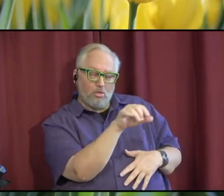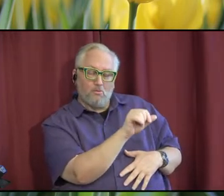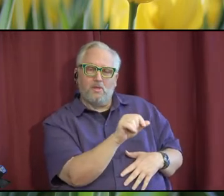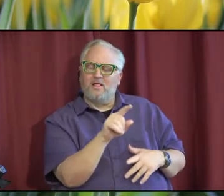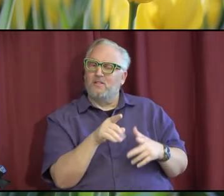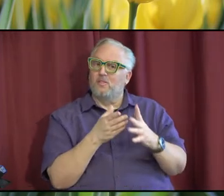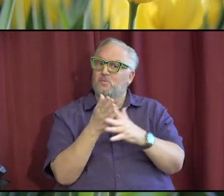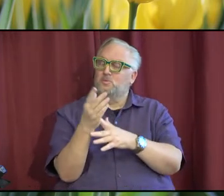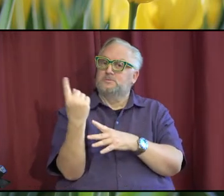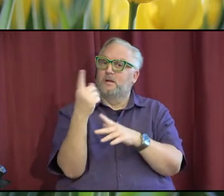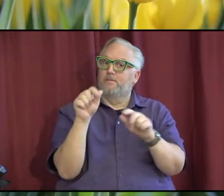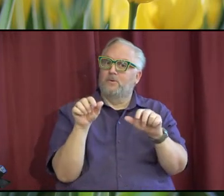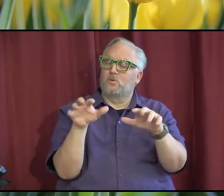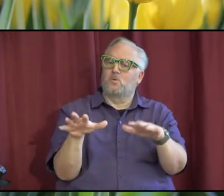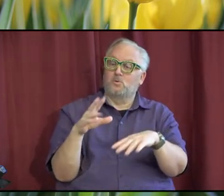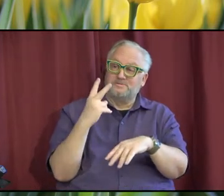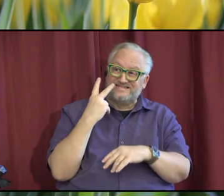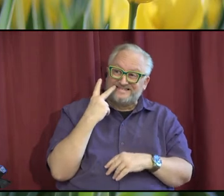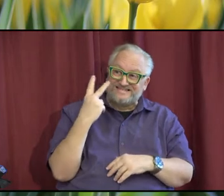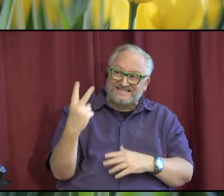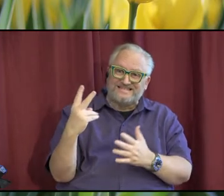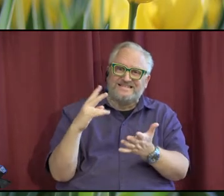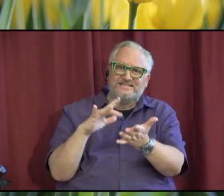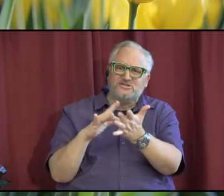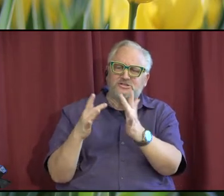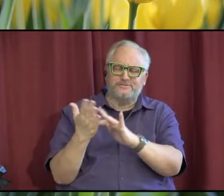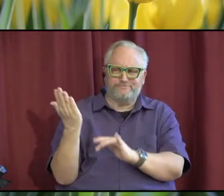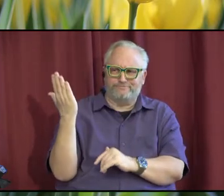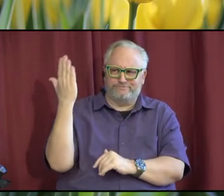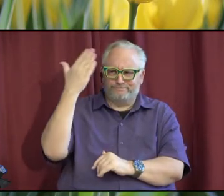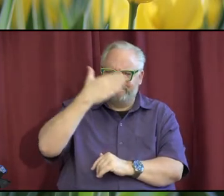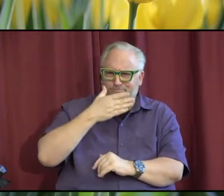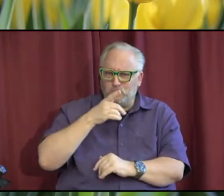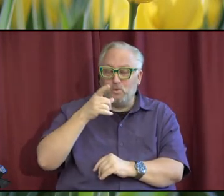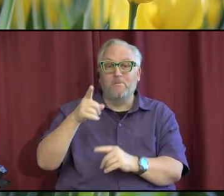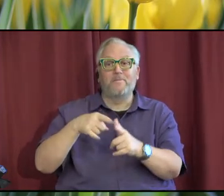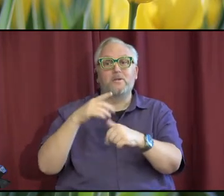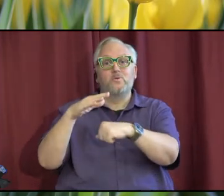he calls out to her, she recognizes him.